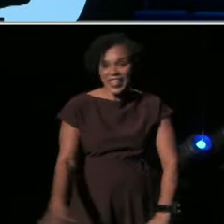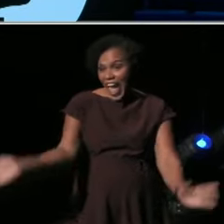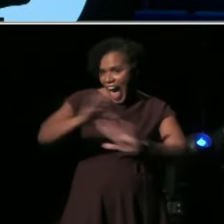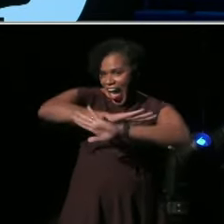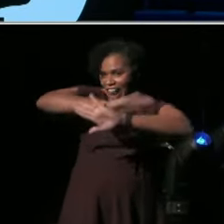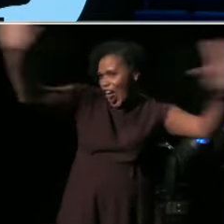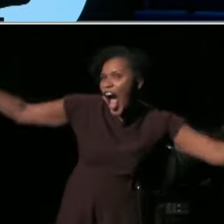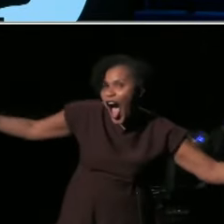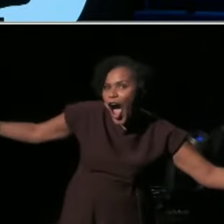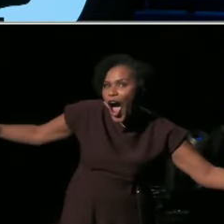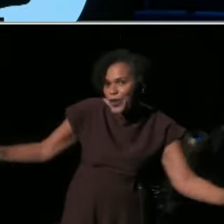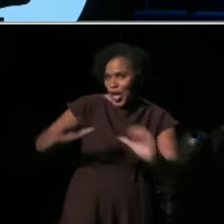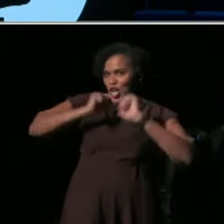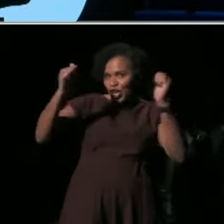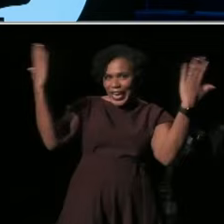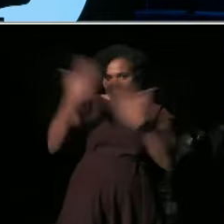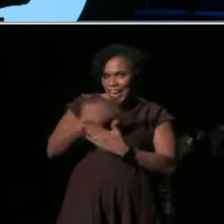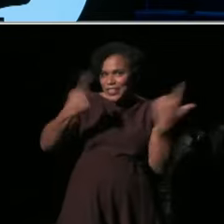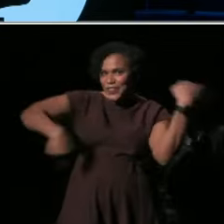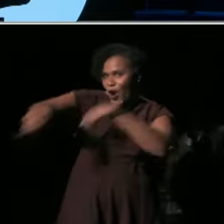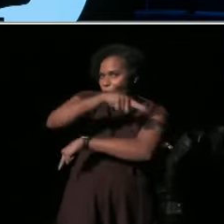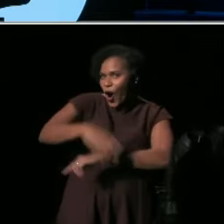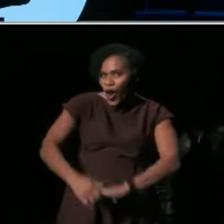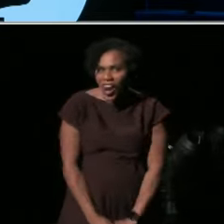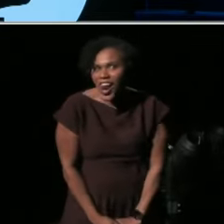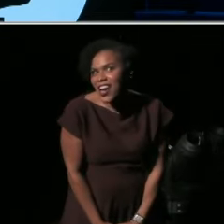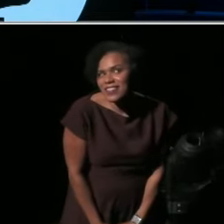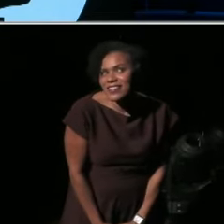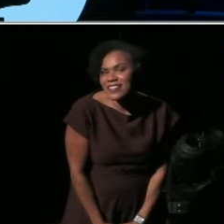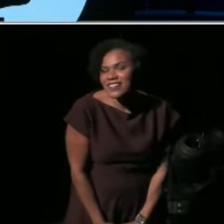Hello, good evening, everyone.